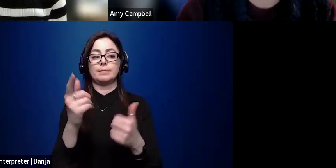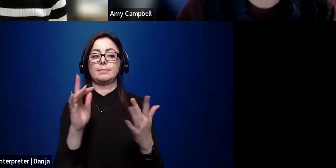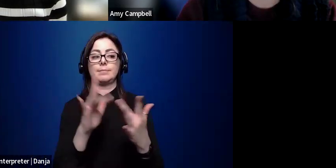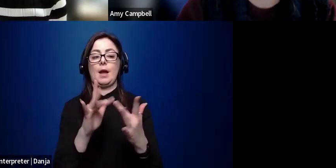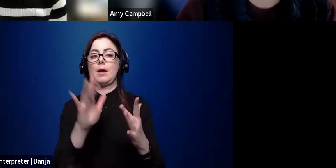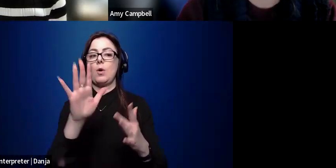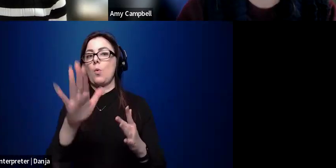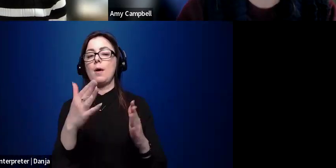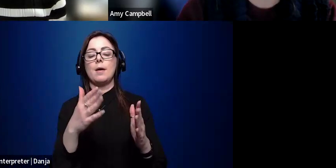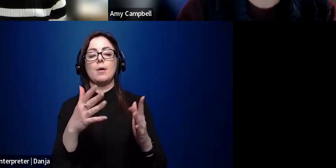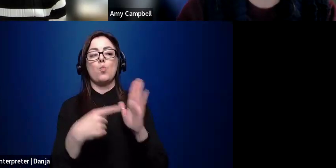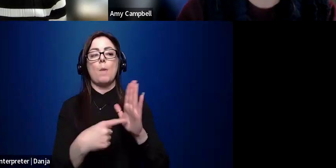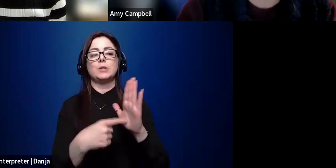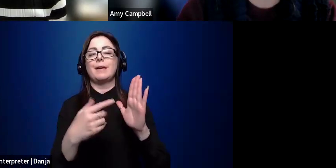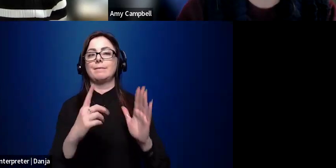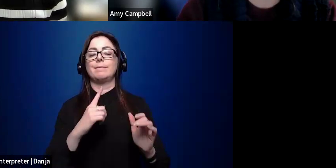be the first